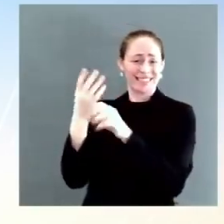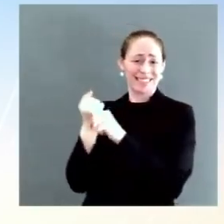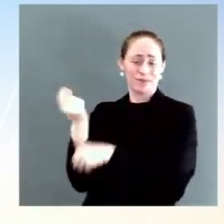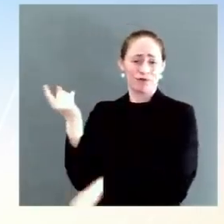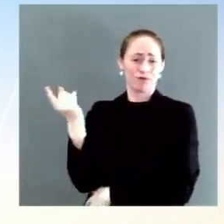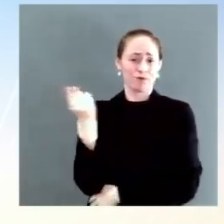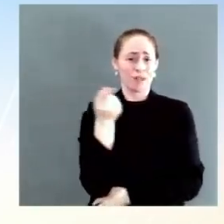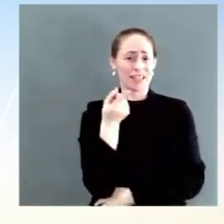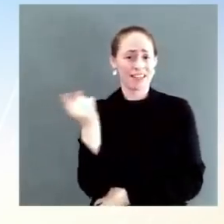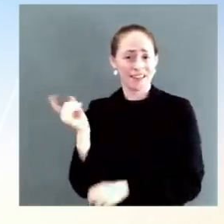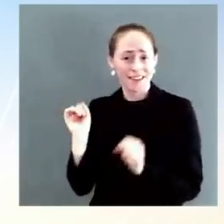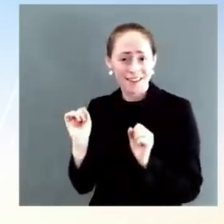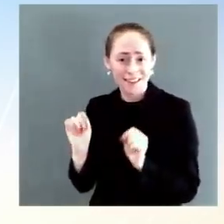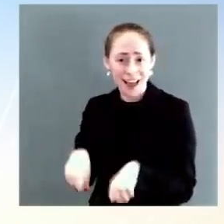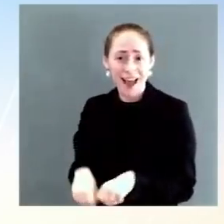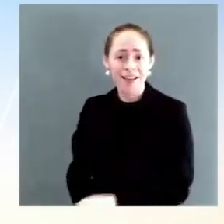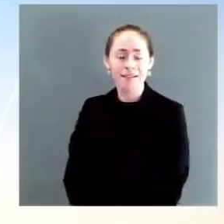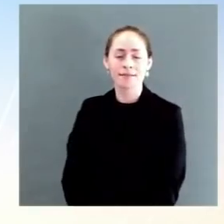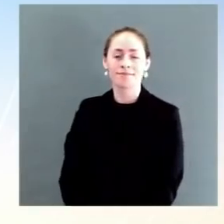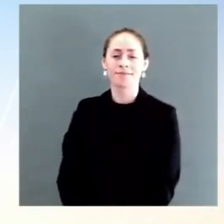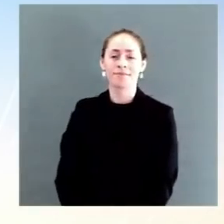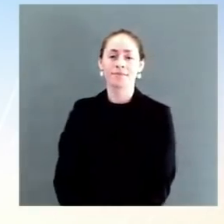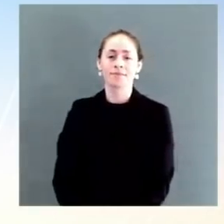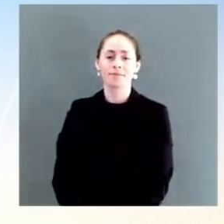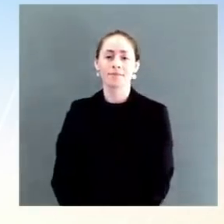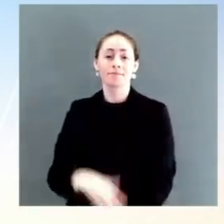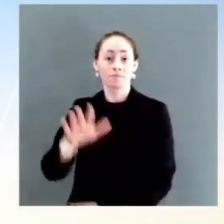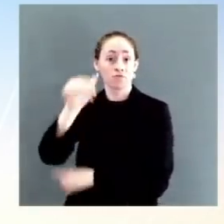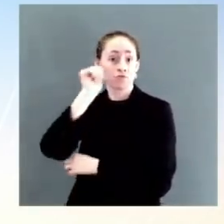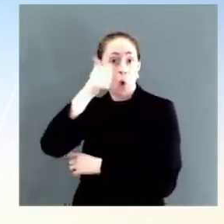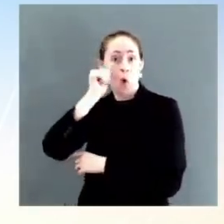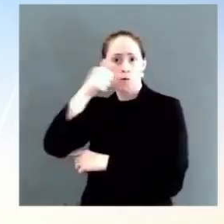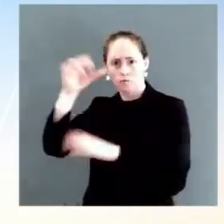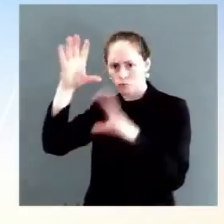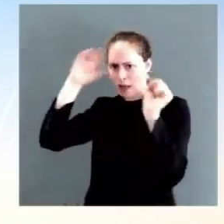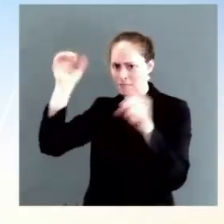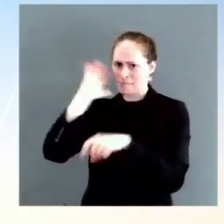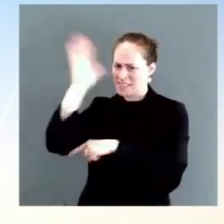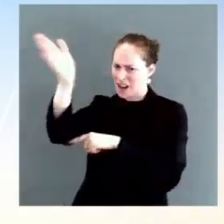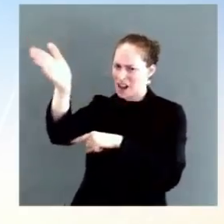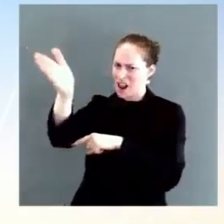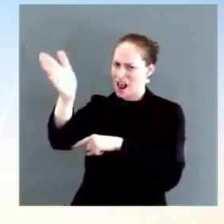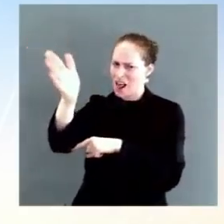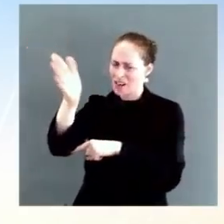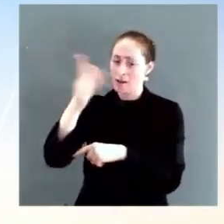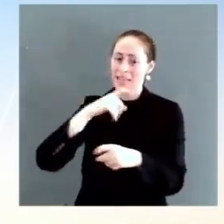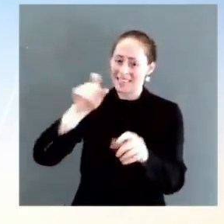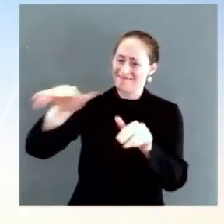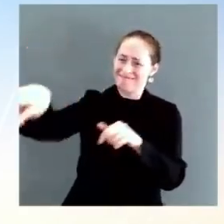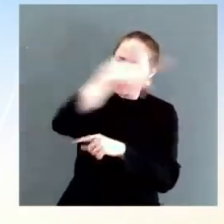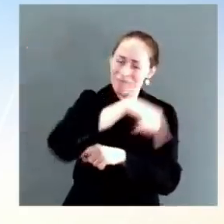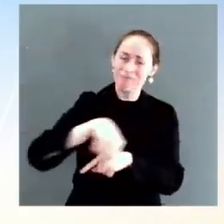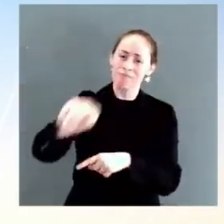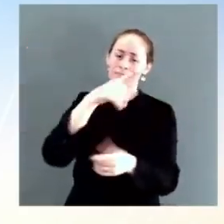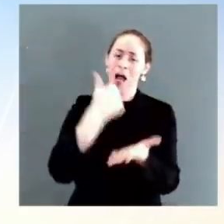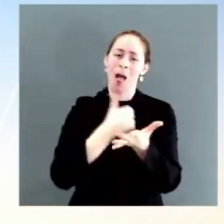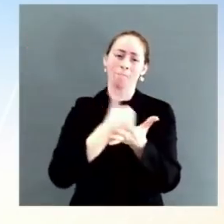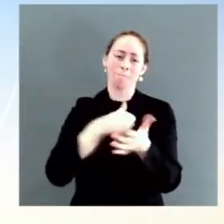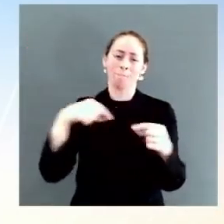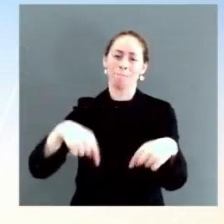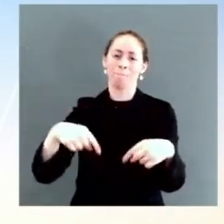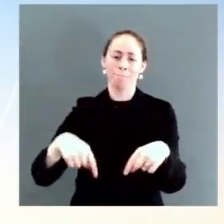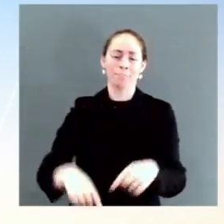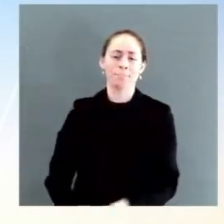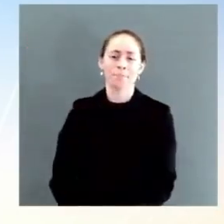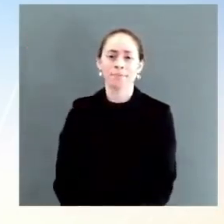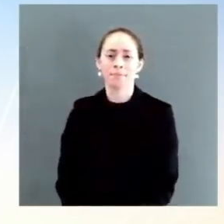who are not vaccinated to help us continue to fight the virus. Last one, a lot of talk about the first Trump-Biden debate today, but at the